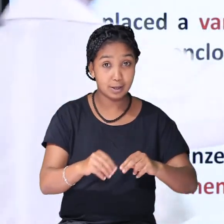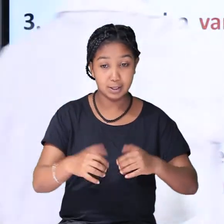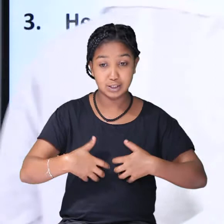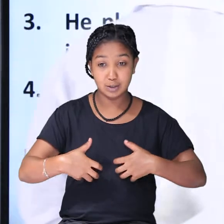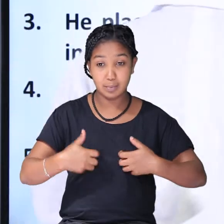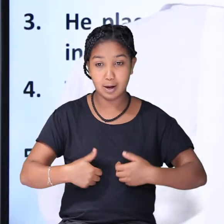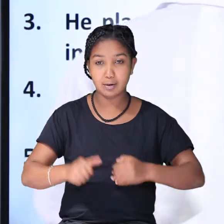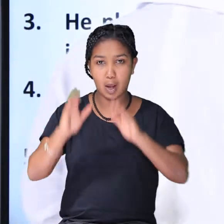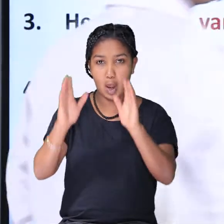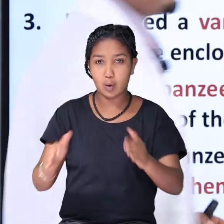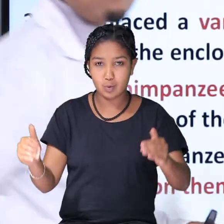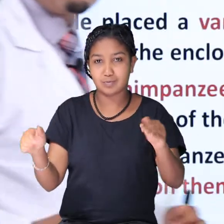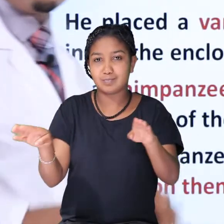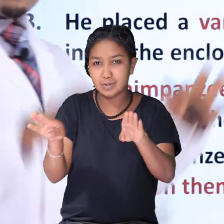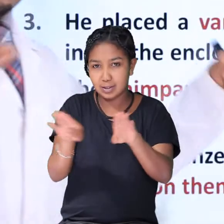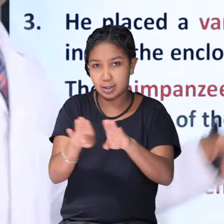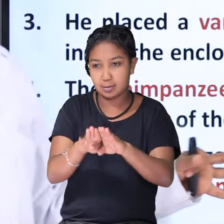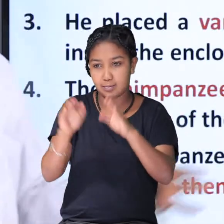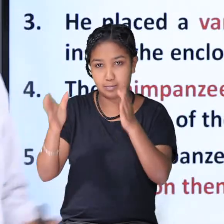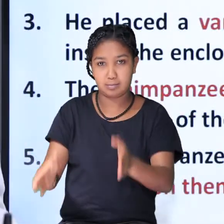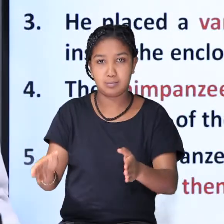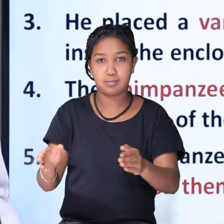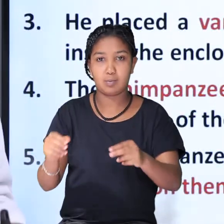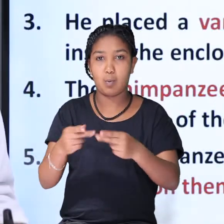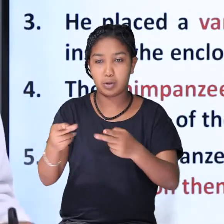in an enclosed area, enclosure,